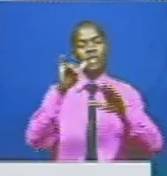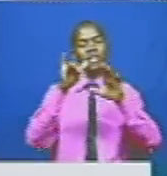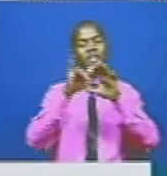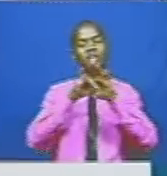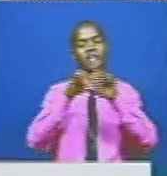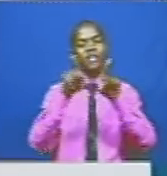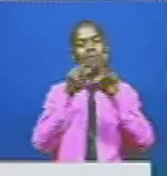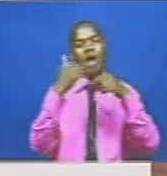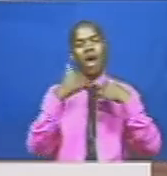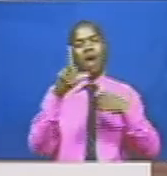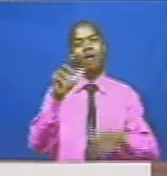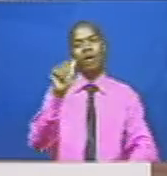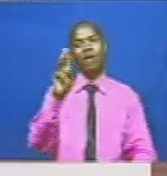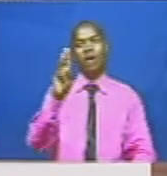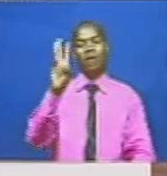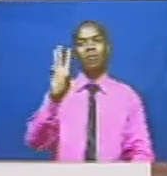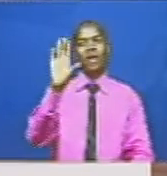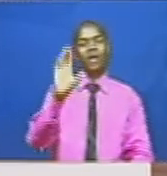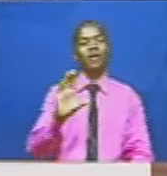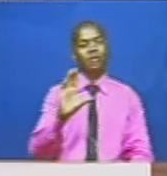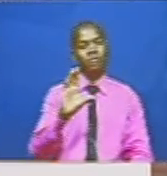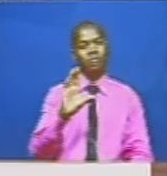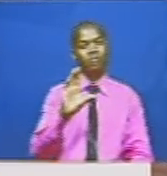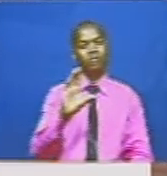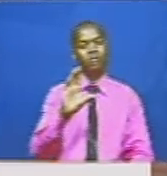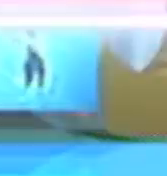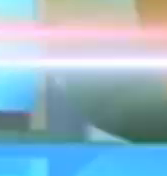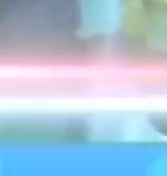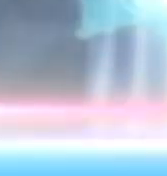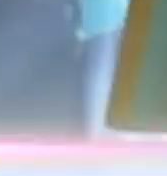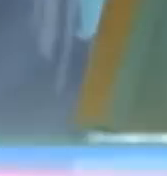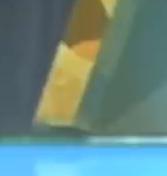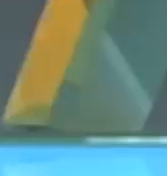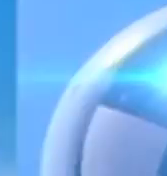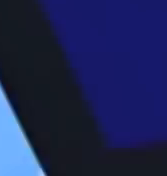Safaris, and Lameck Maranga, from the Manager at Suburb Adventures. Thank you, gentlemen.